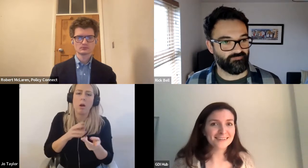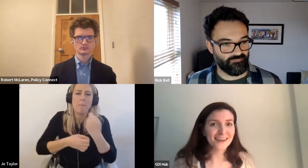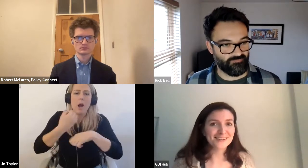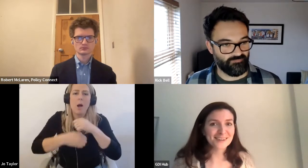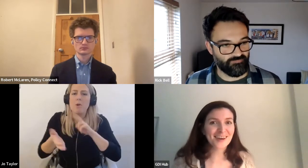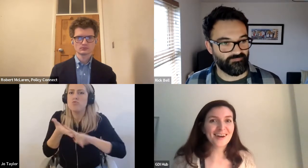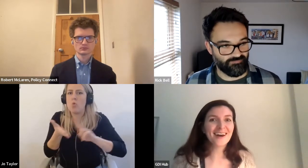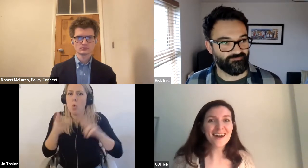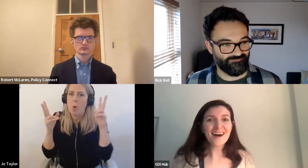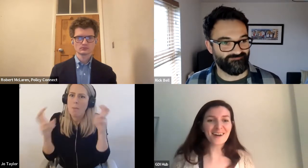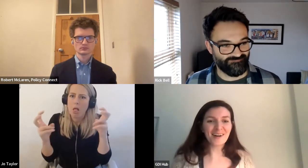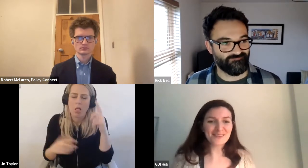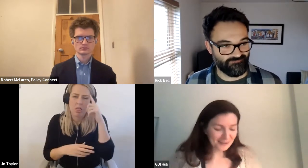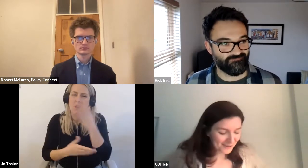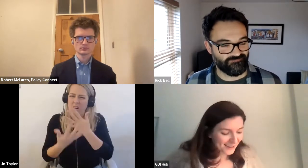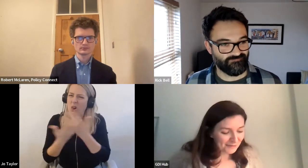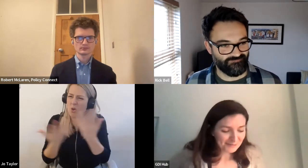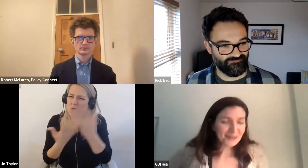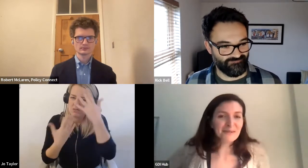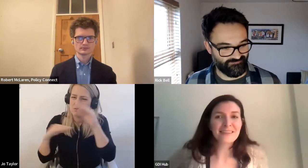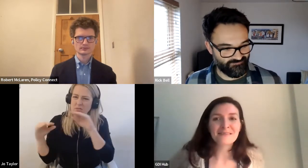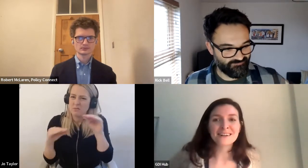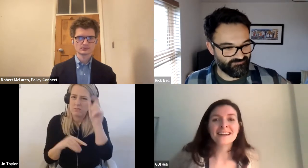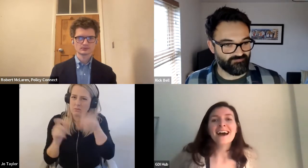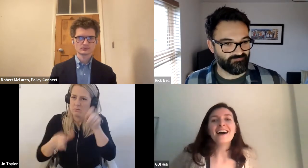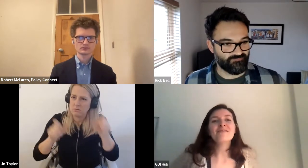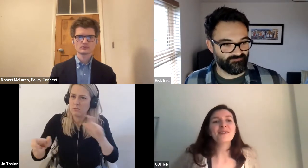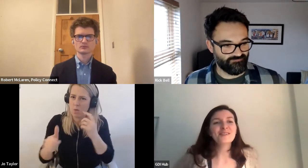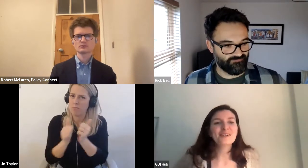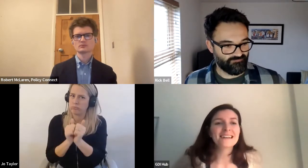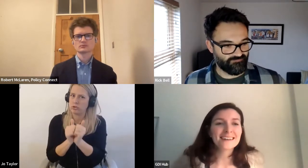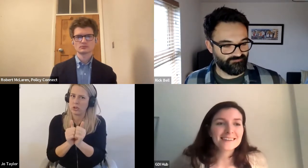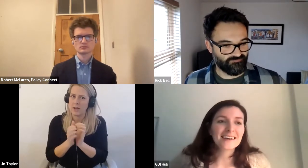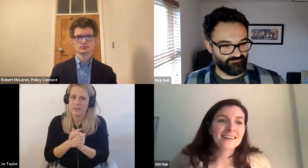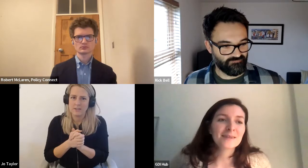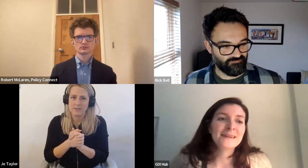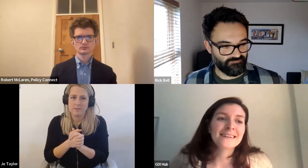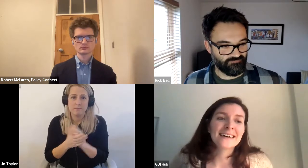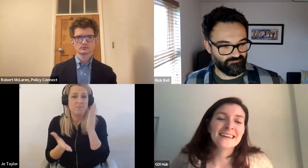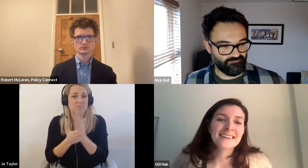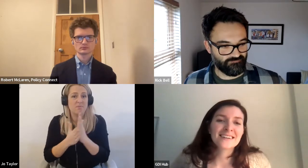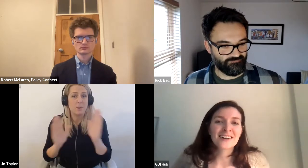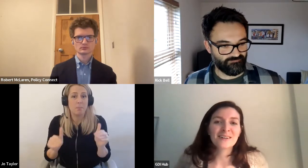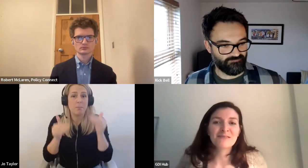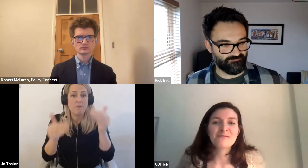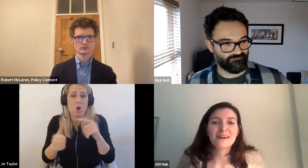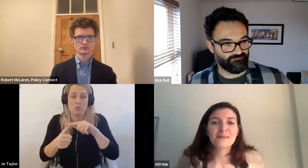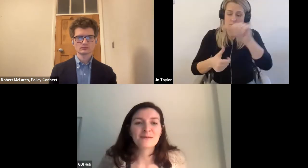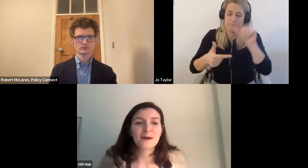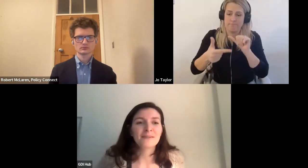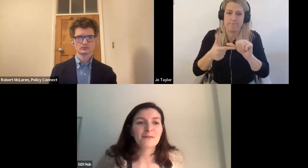just in education. So you definitely win me over with that one. But on to our next speaker. It's Charlotte